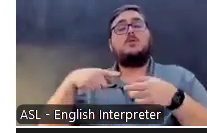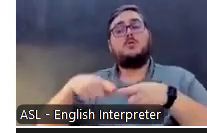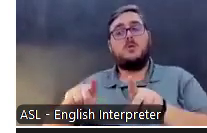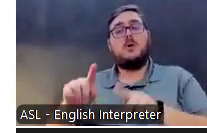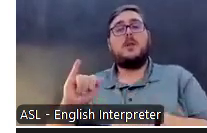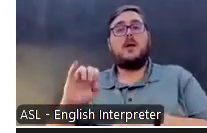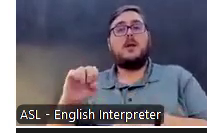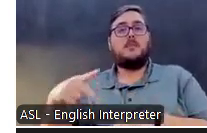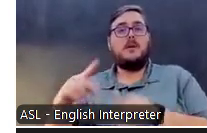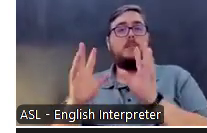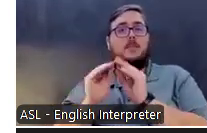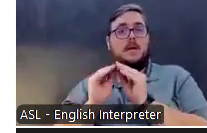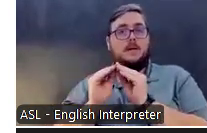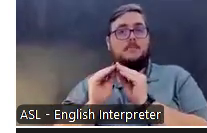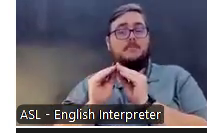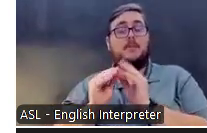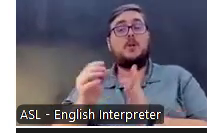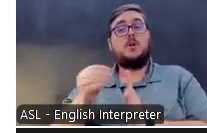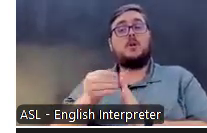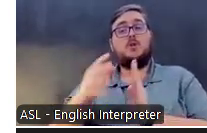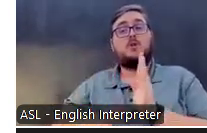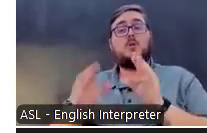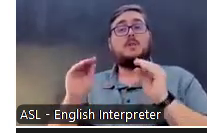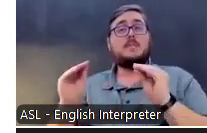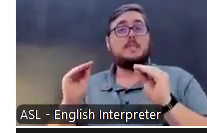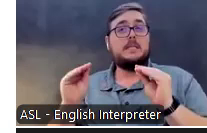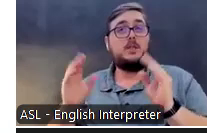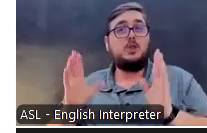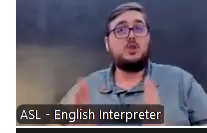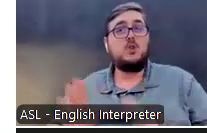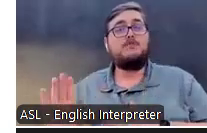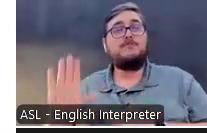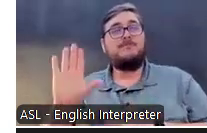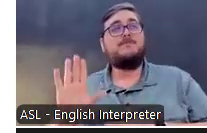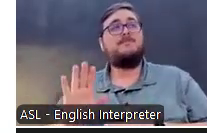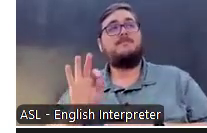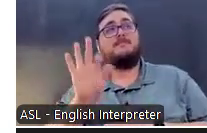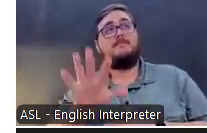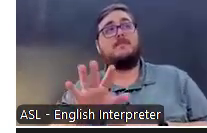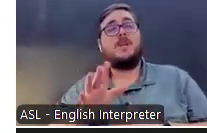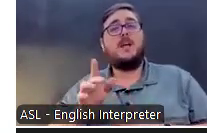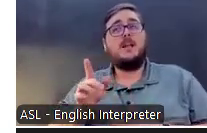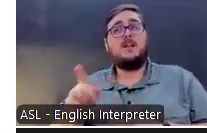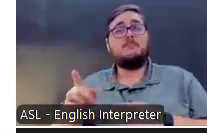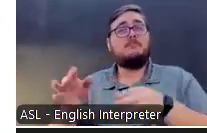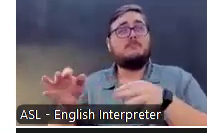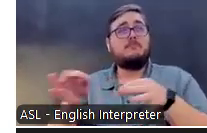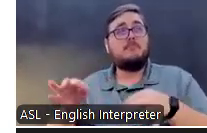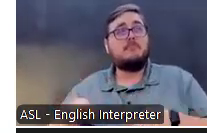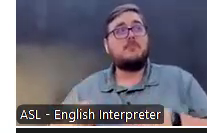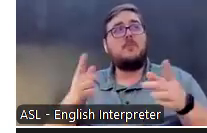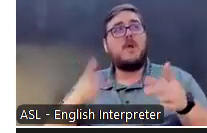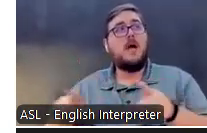itself. The student's teacher raising a possible need based on observations in the classroom, or a